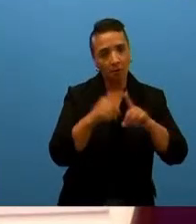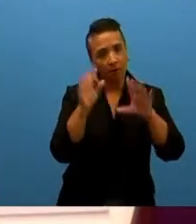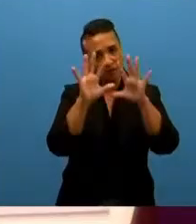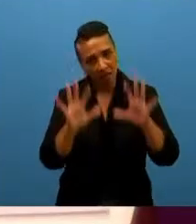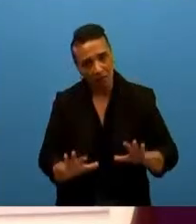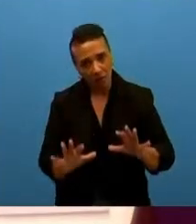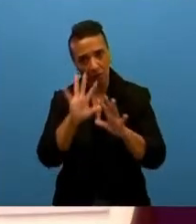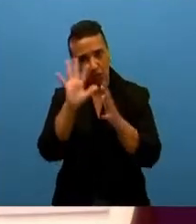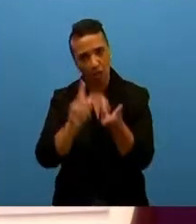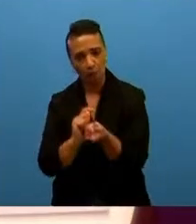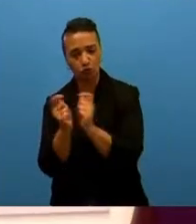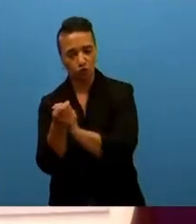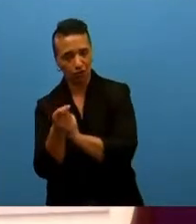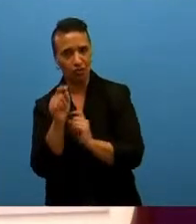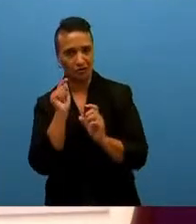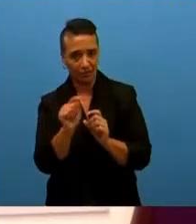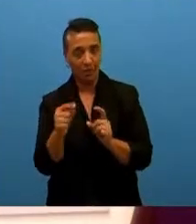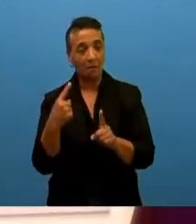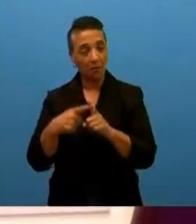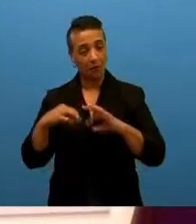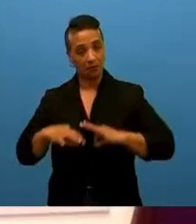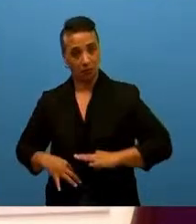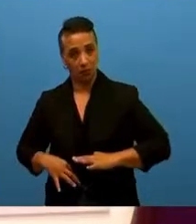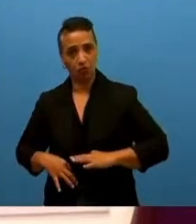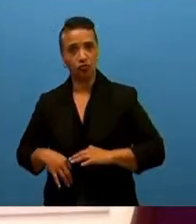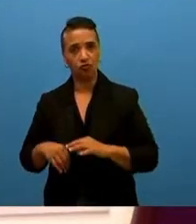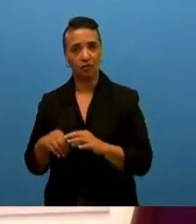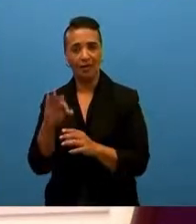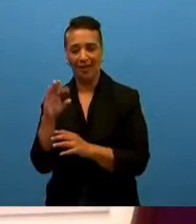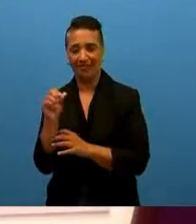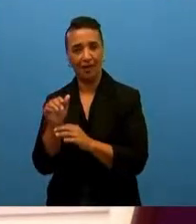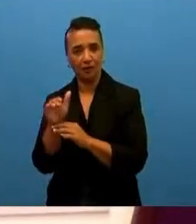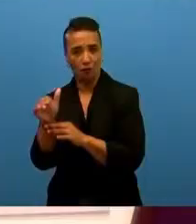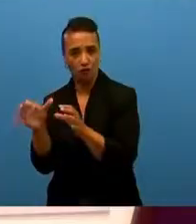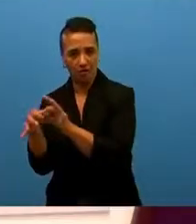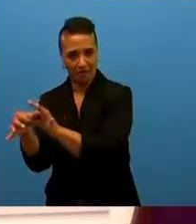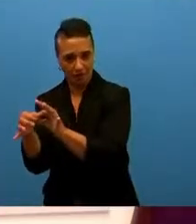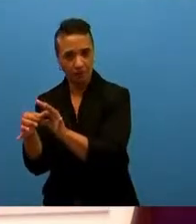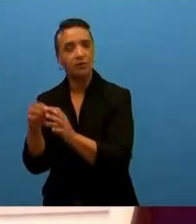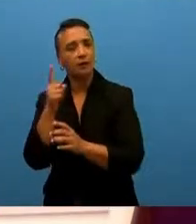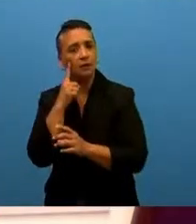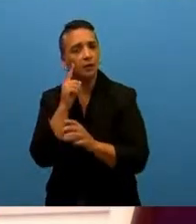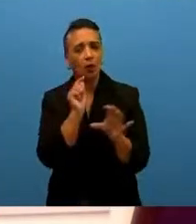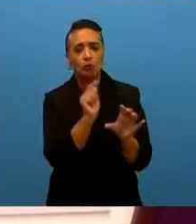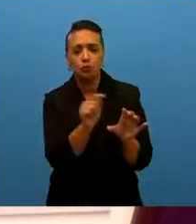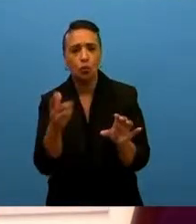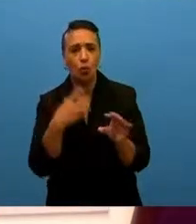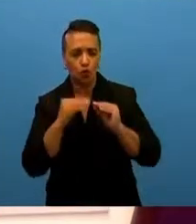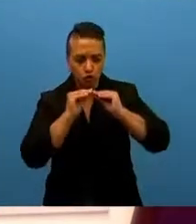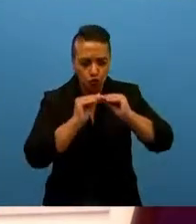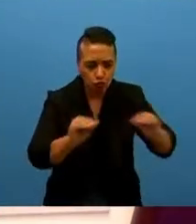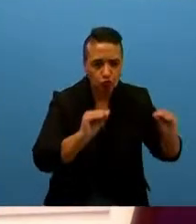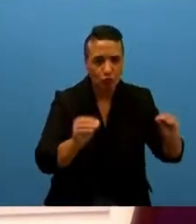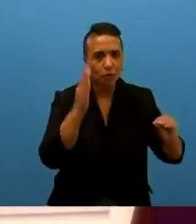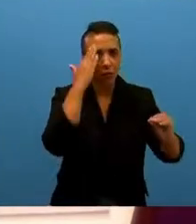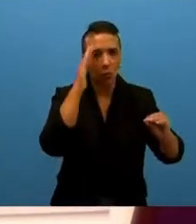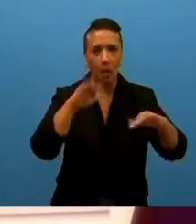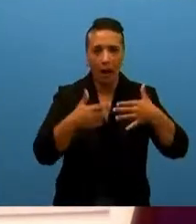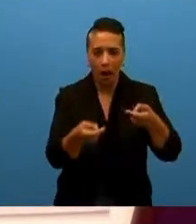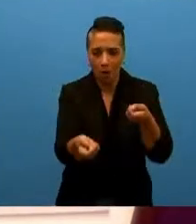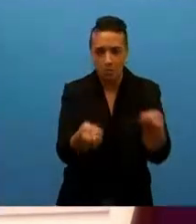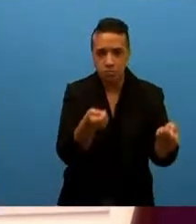Climate Change, and the Ministry of Foreign Affairs, seeks to train young indigenous leaders in diplomacy,